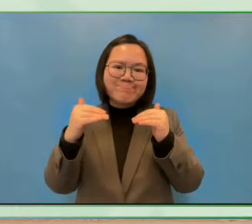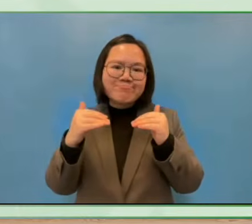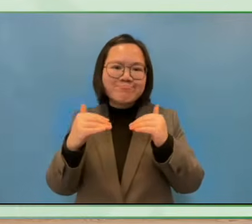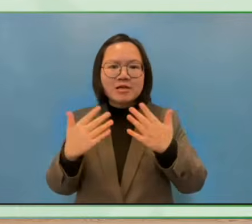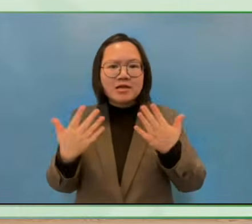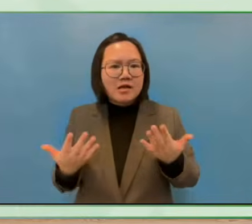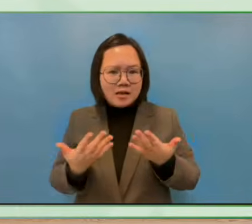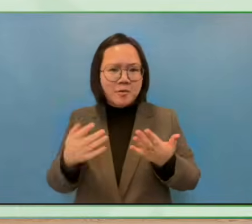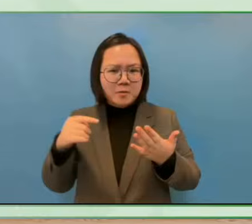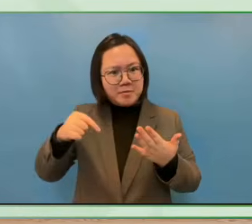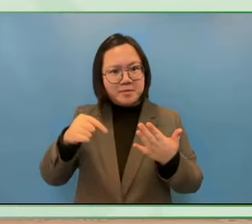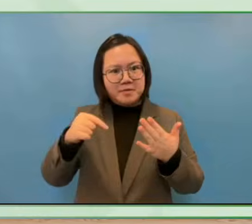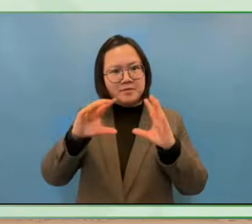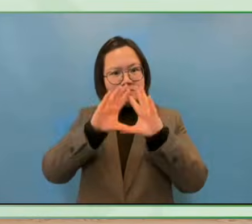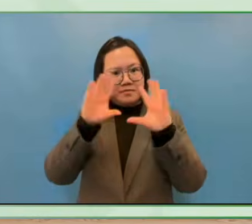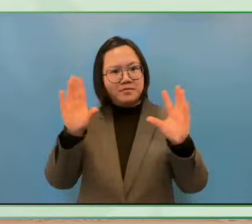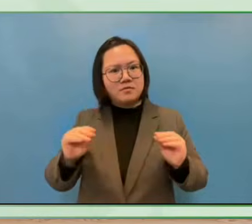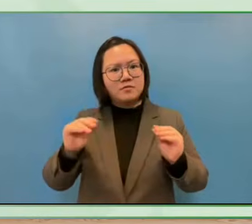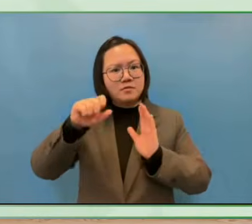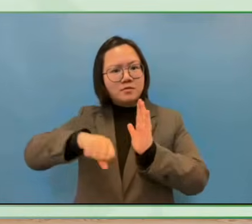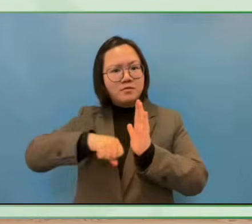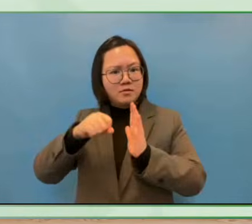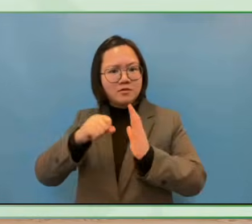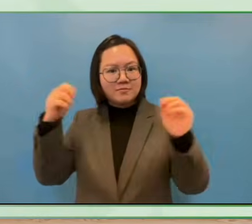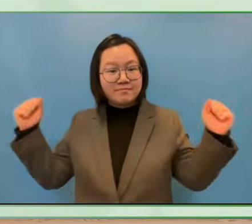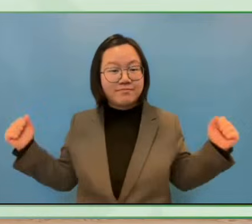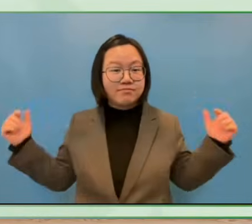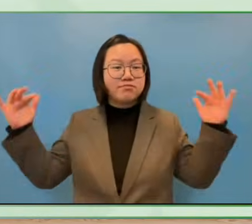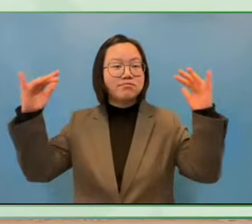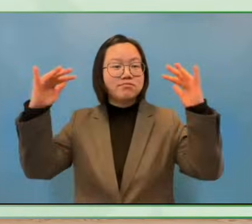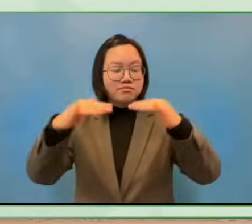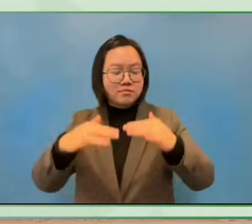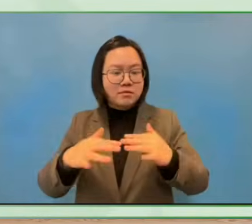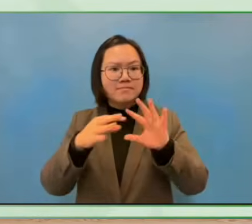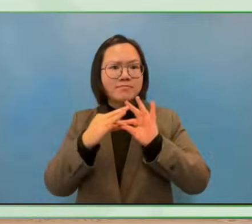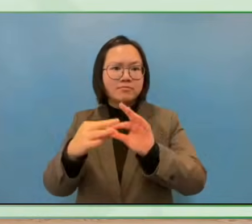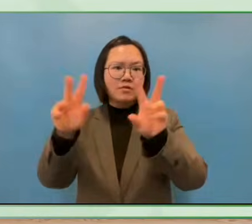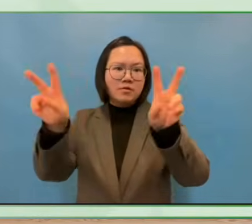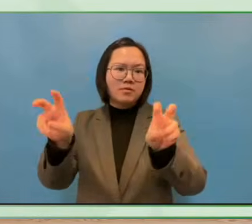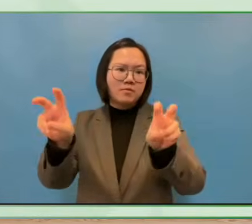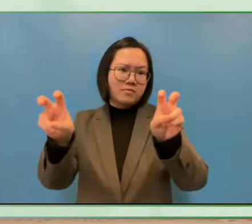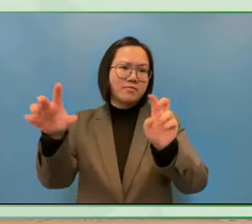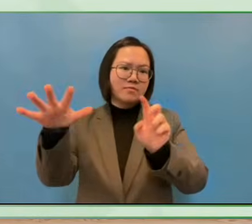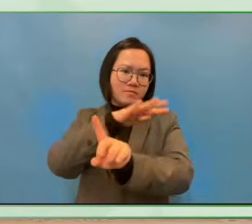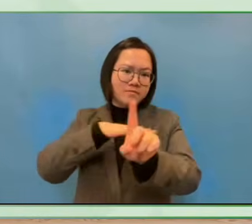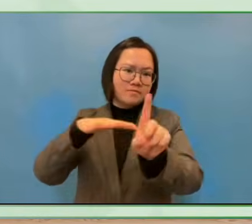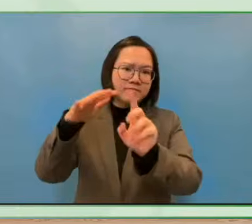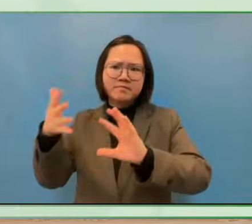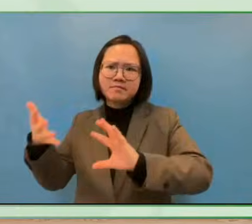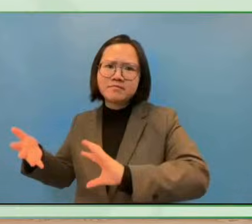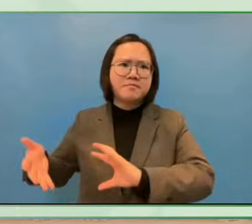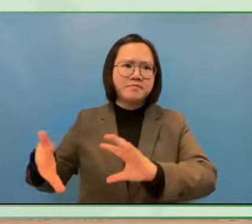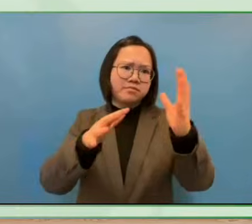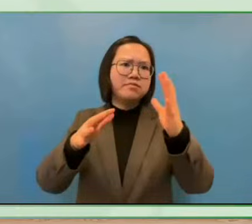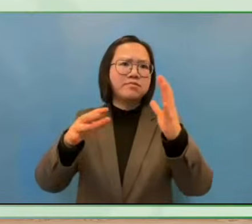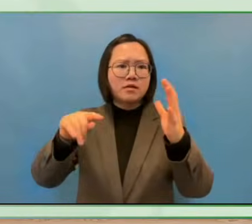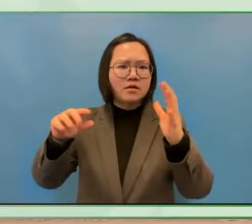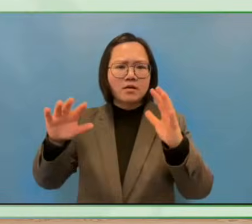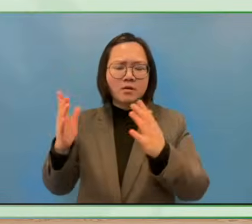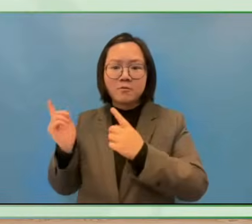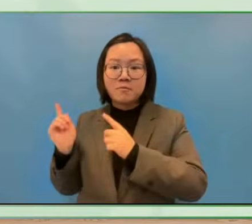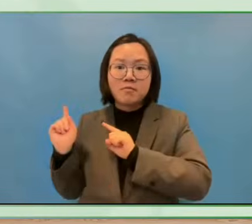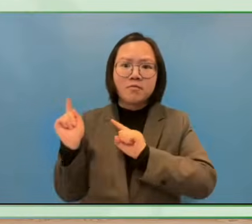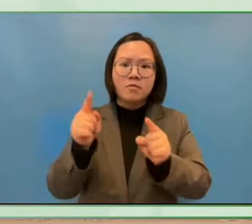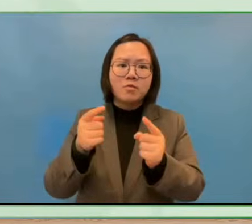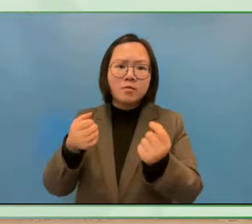Project, which is Disability Inclusive Crisis Response. We could build on the research process that